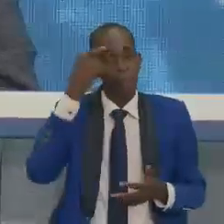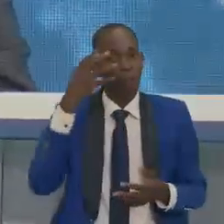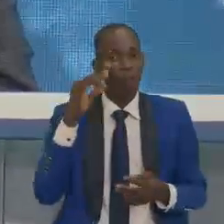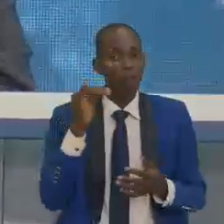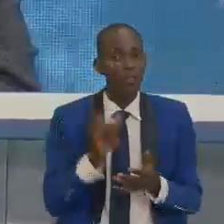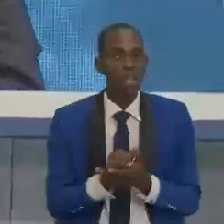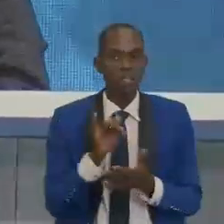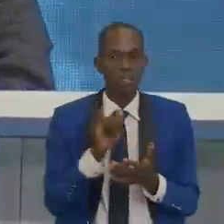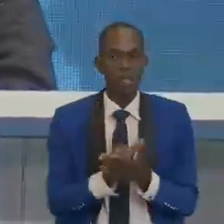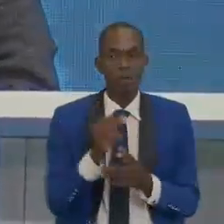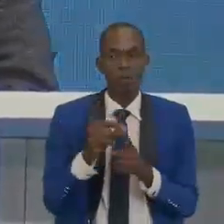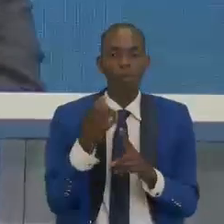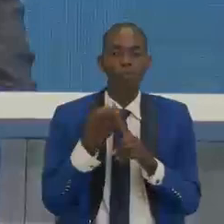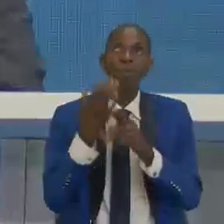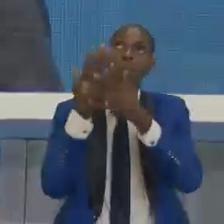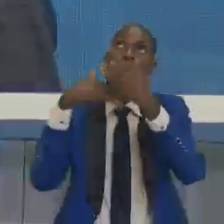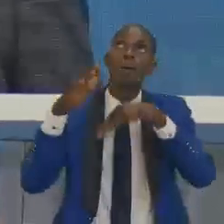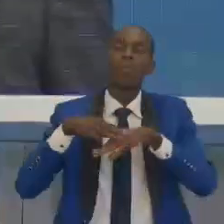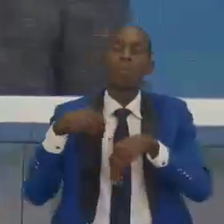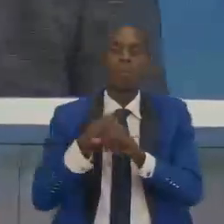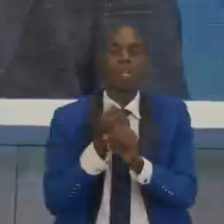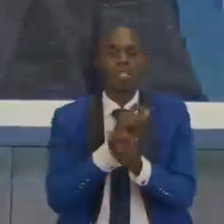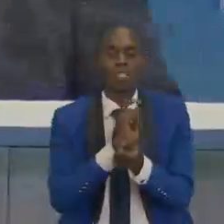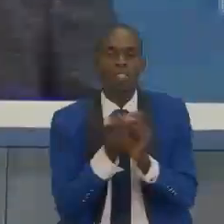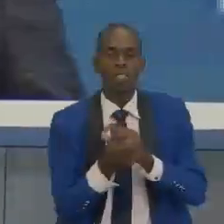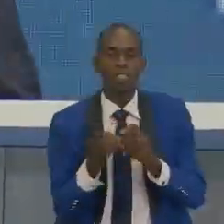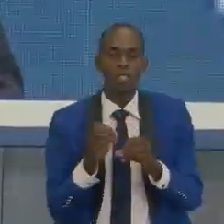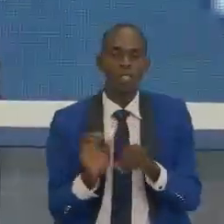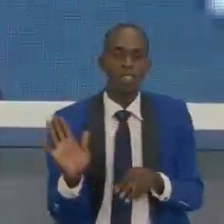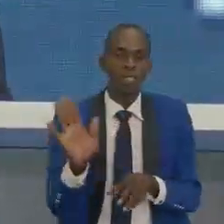from heaven made a change in their lives.